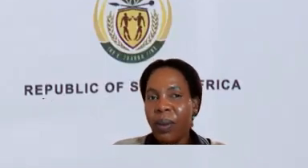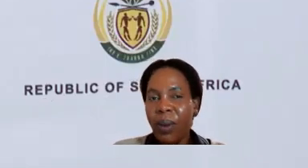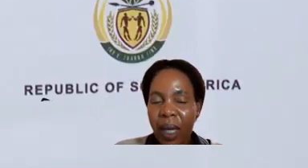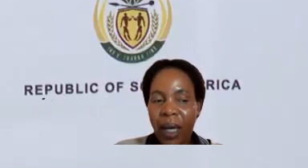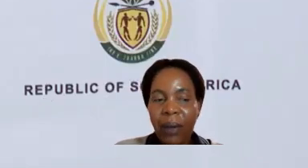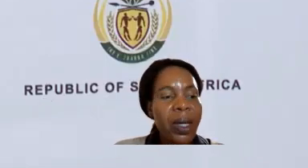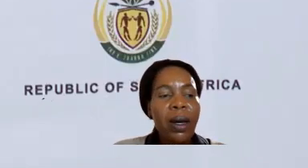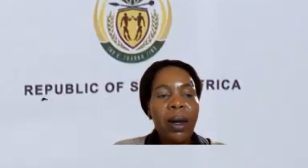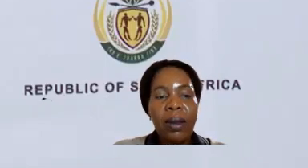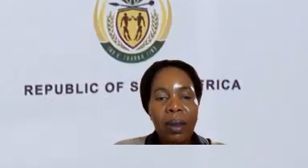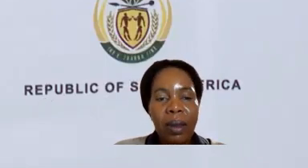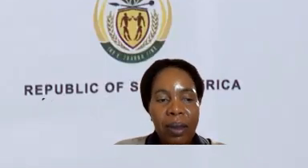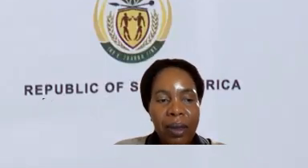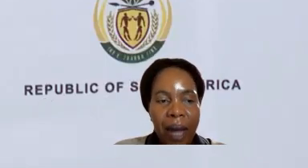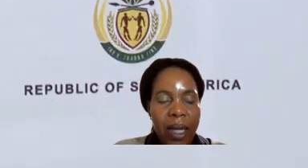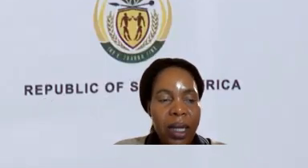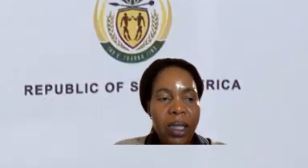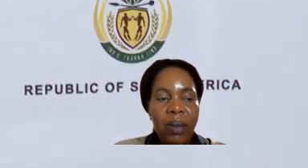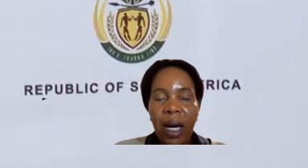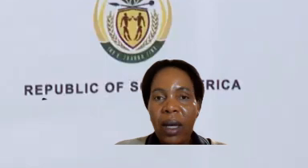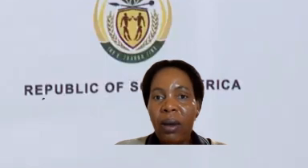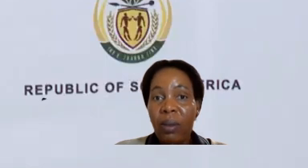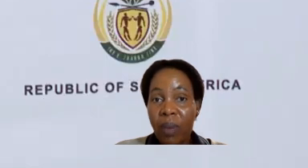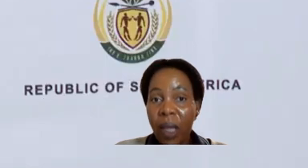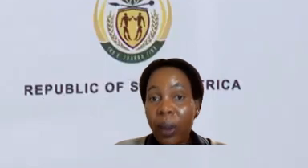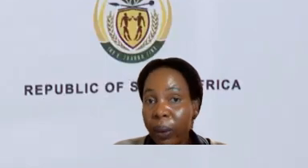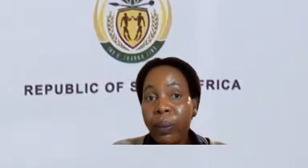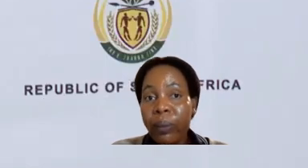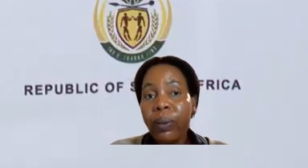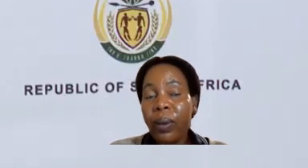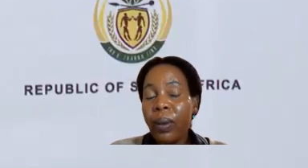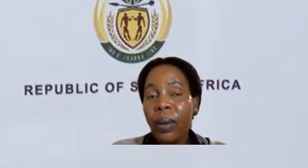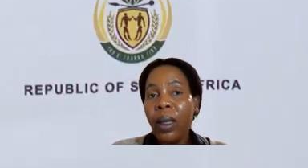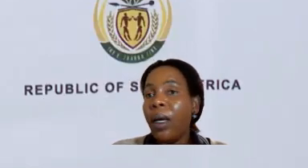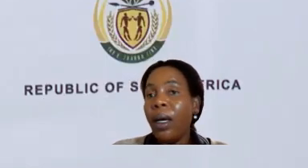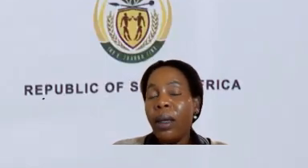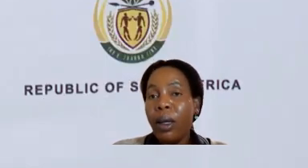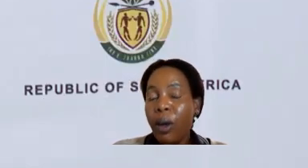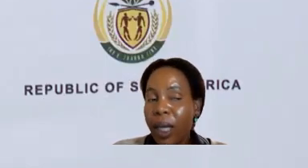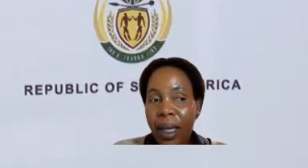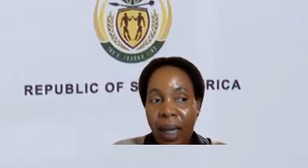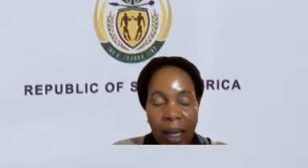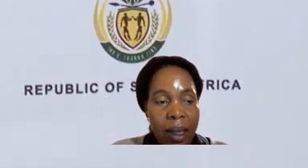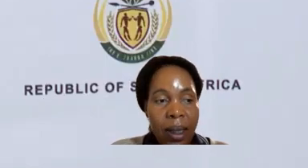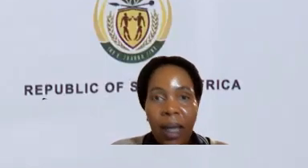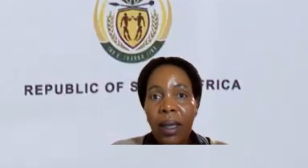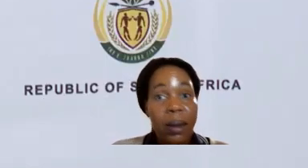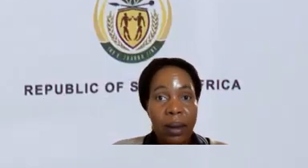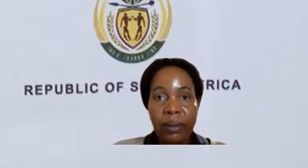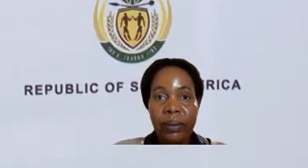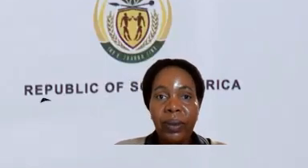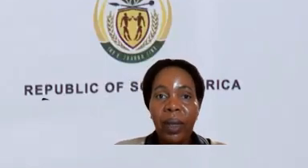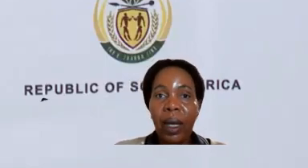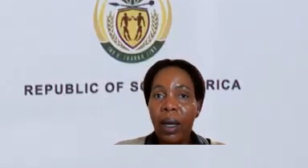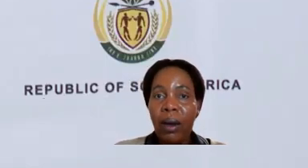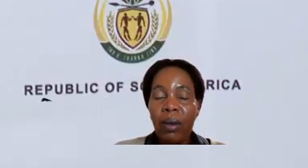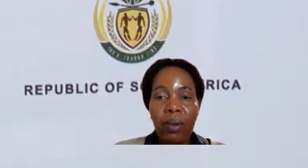have these people there. That is my opinion. but you're not gaining